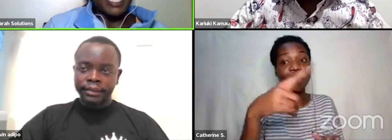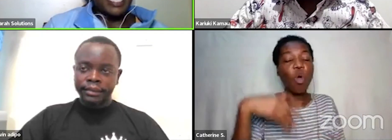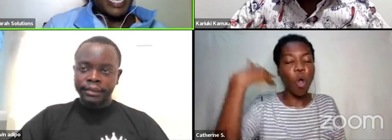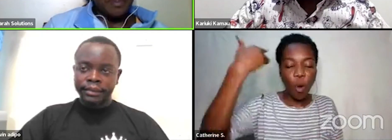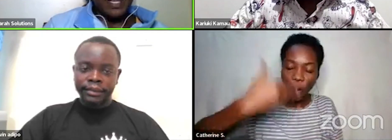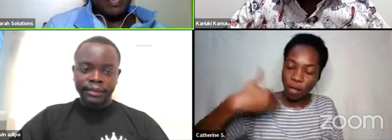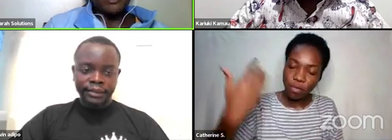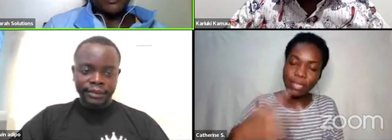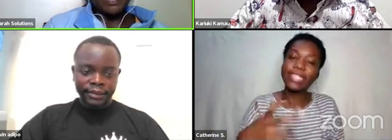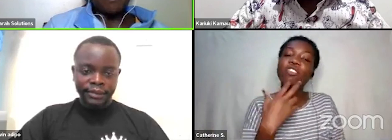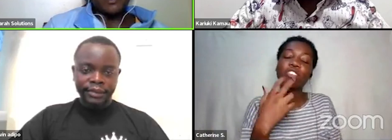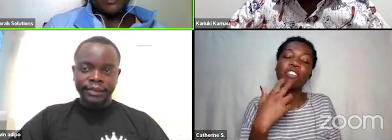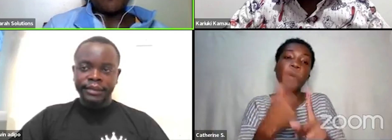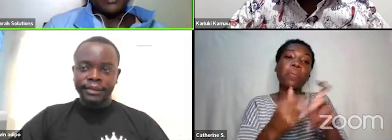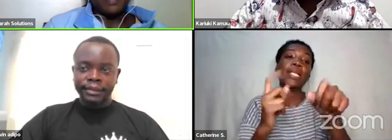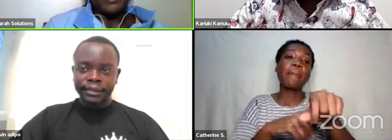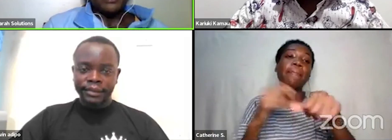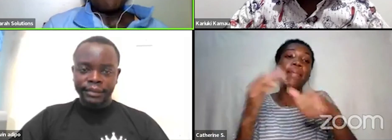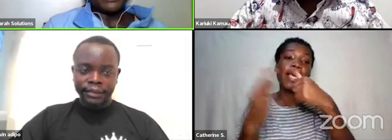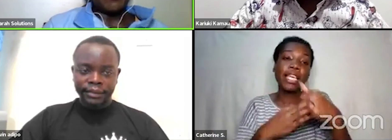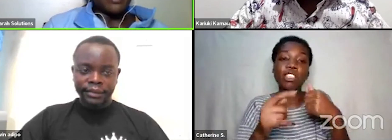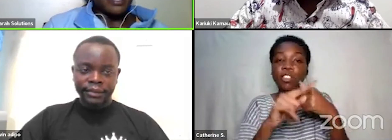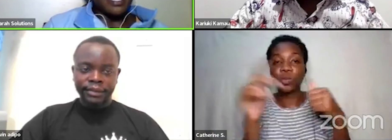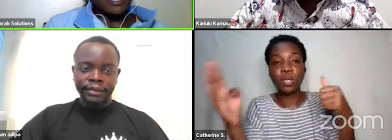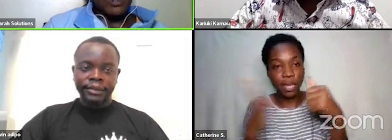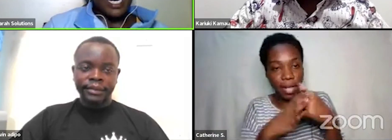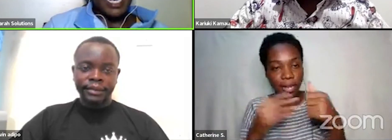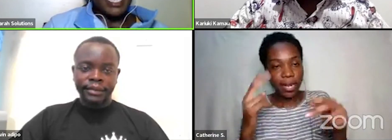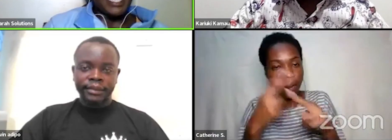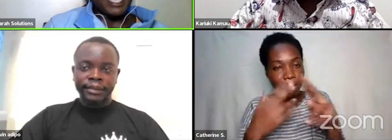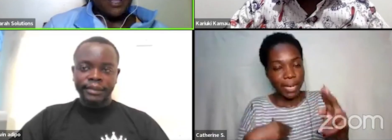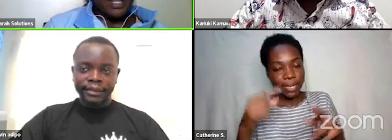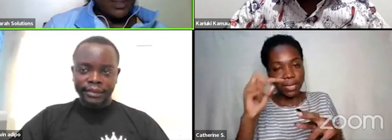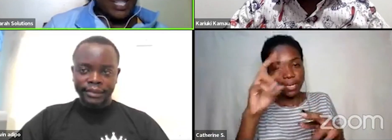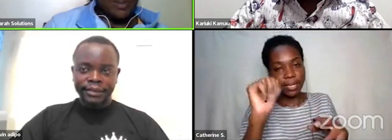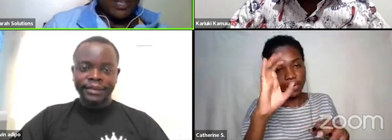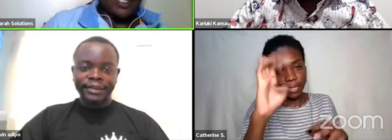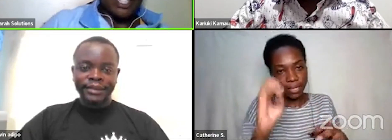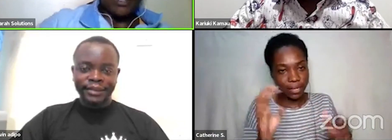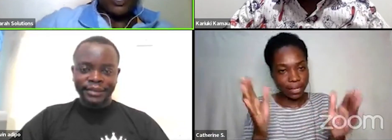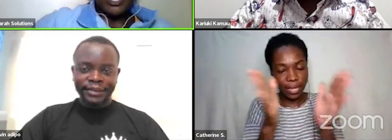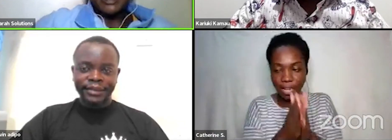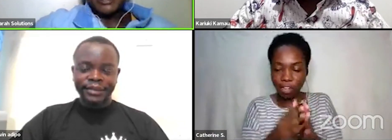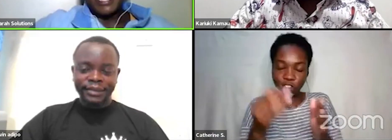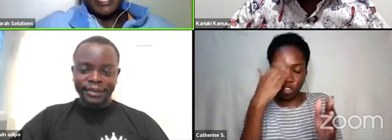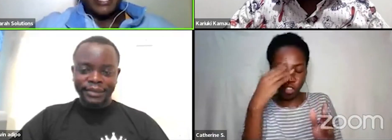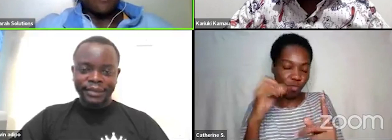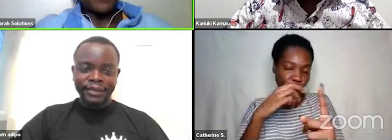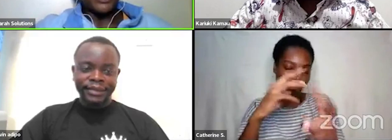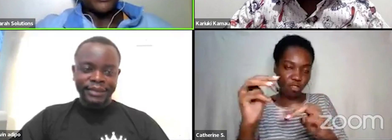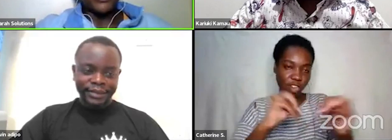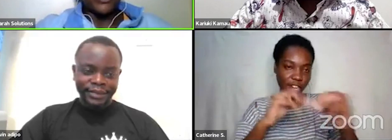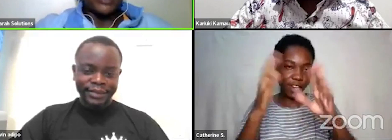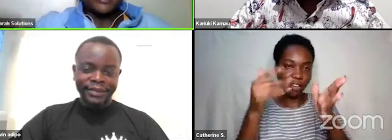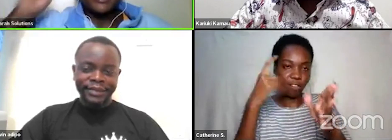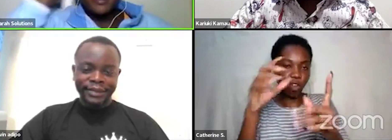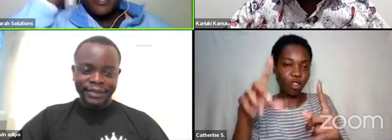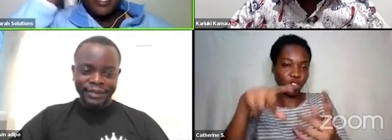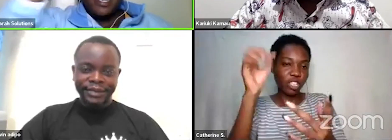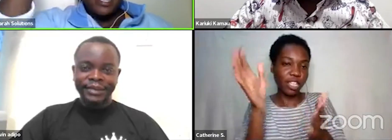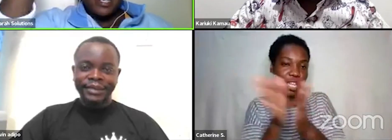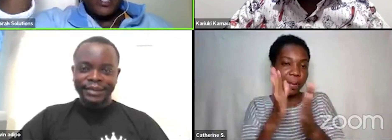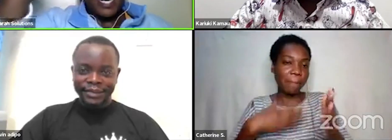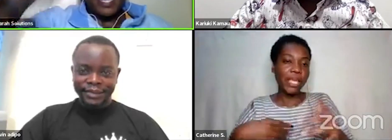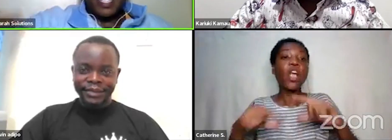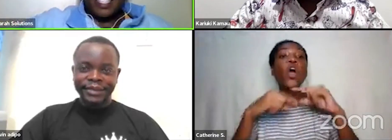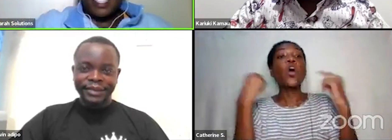from Tuesday, 8 p.m. to 9 p.m. My name is Grace Nzula, otherwise known as Moderator of Choice, and I have been your host.